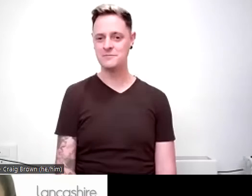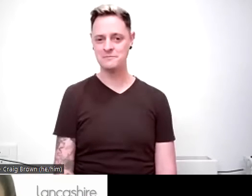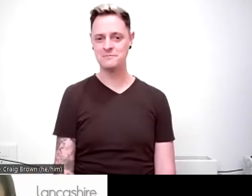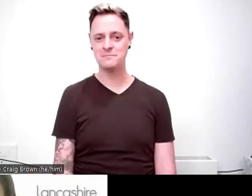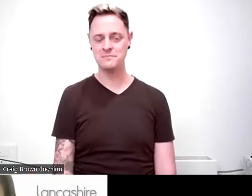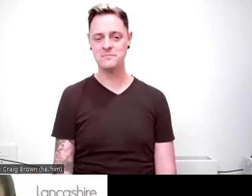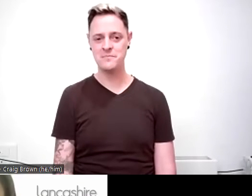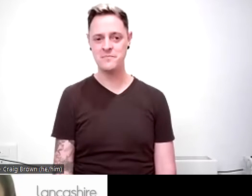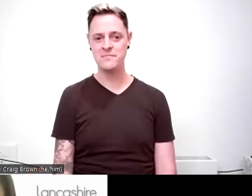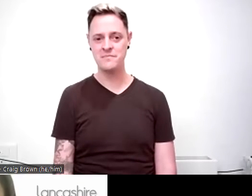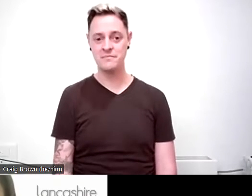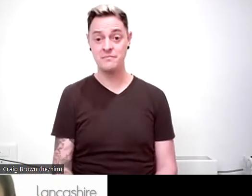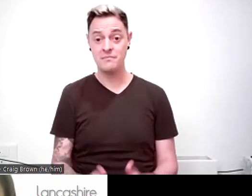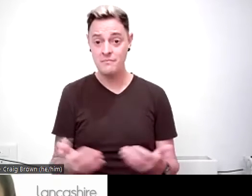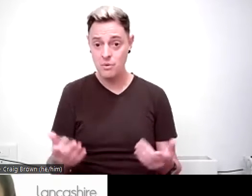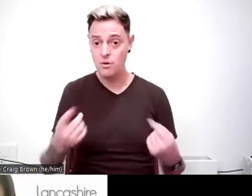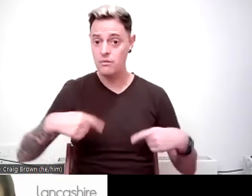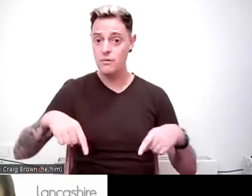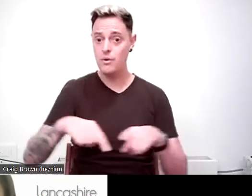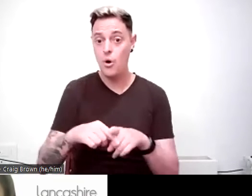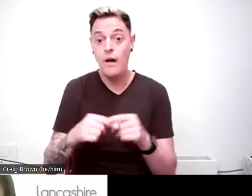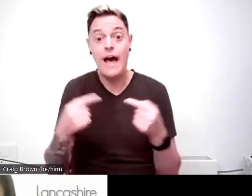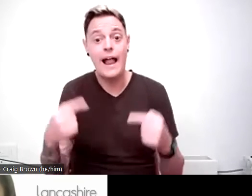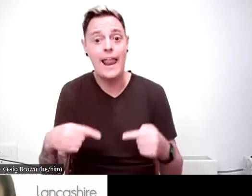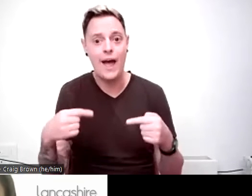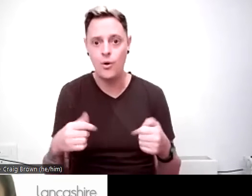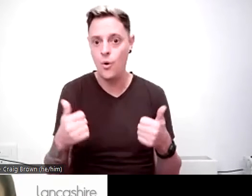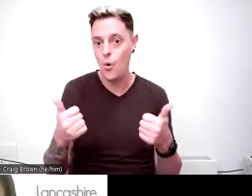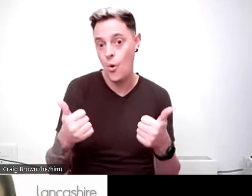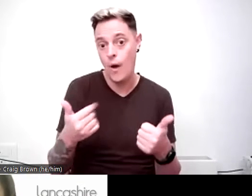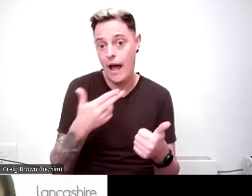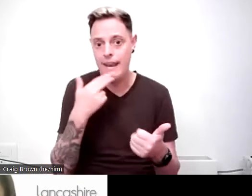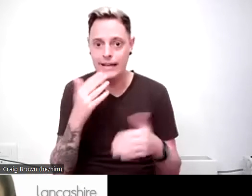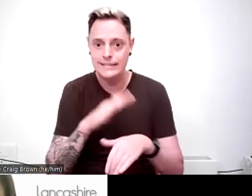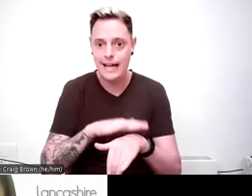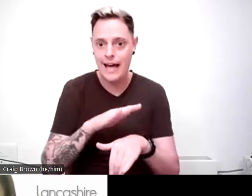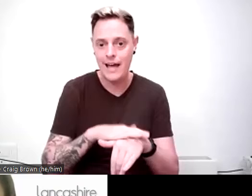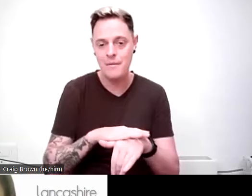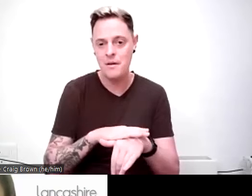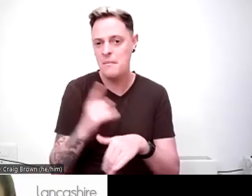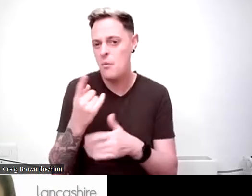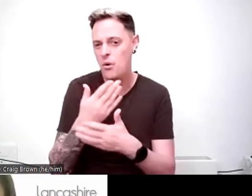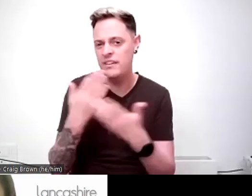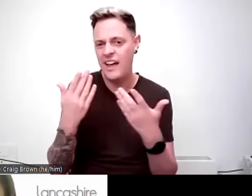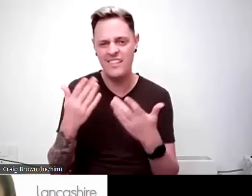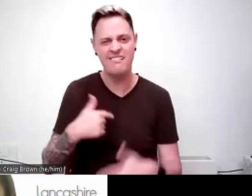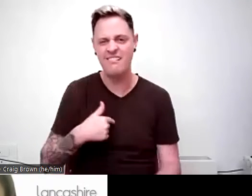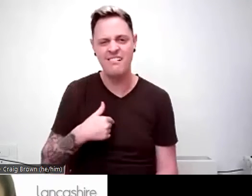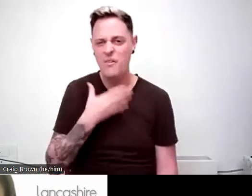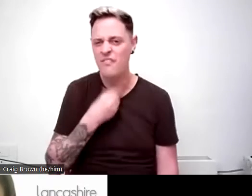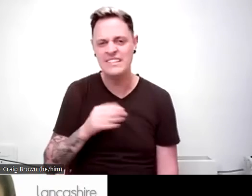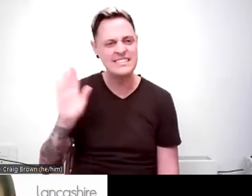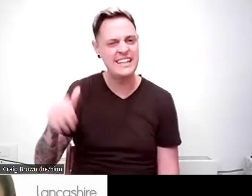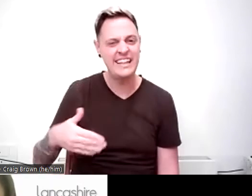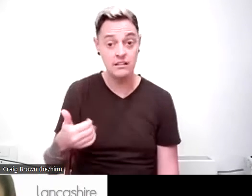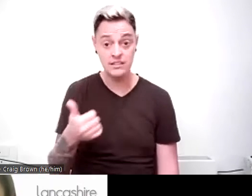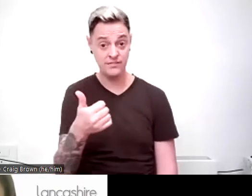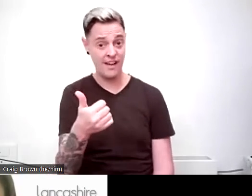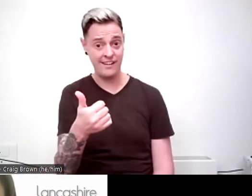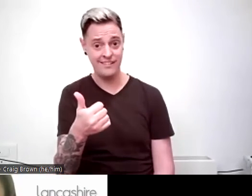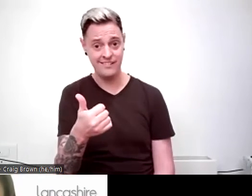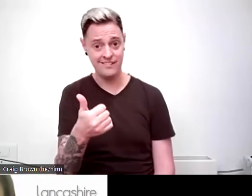And remember that you're still allowed to have a nice time, and if some days you don't want to do yoga, you don't have to do yoga. Like it's all right.